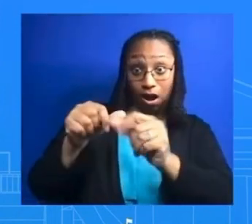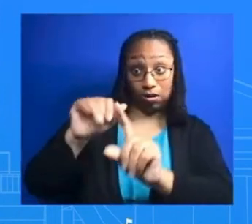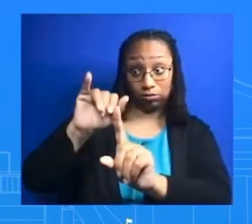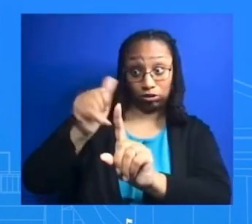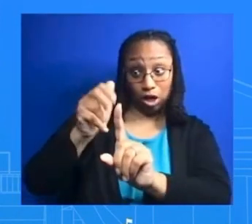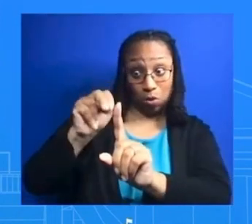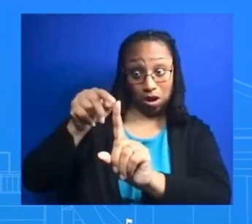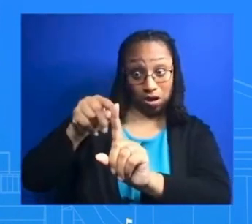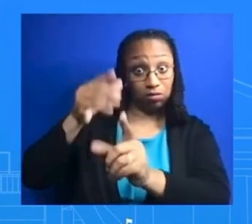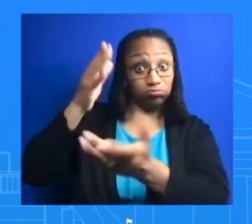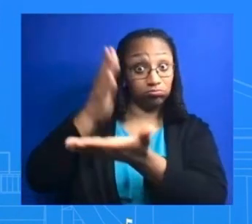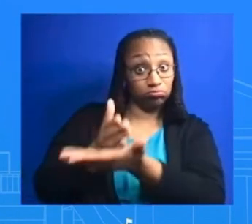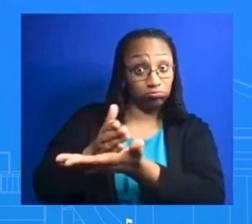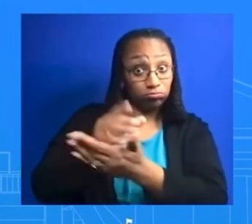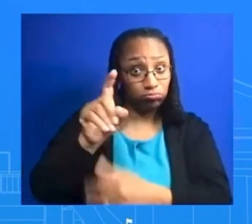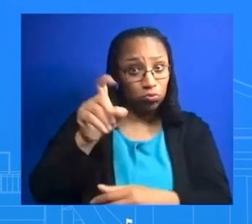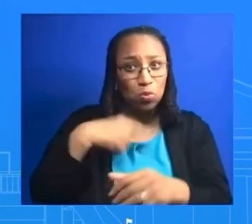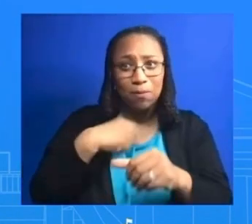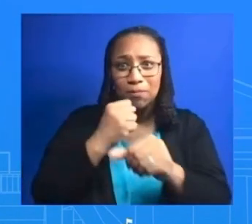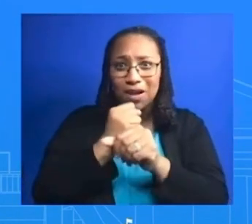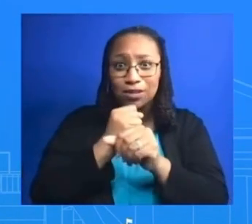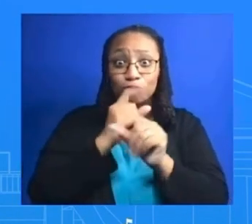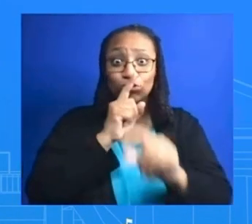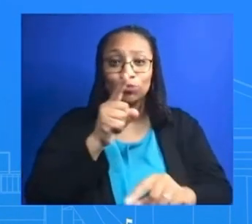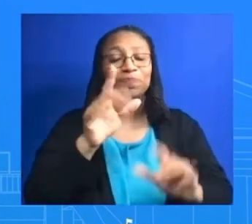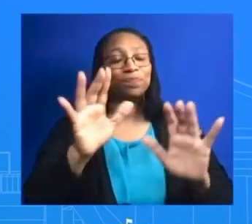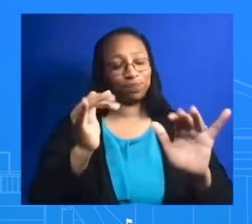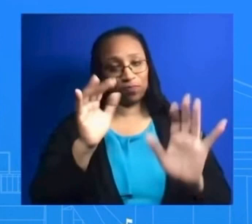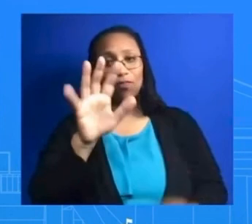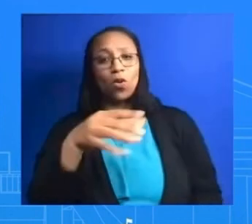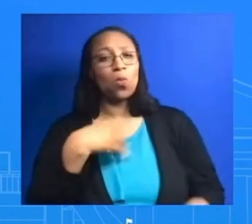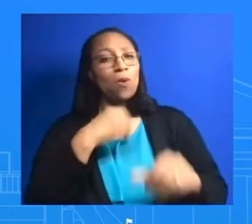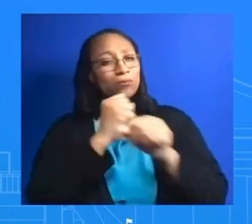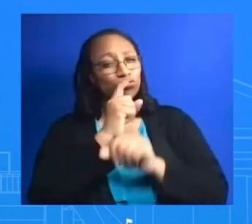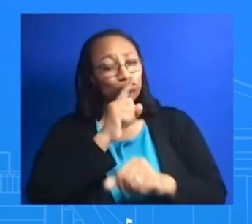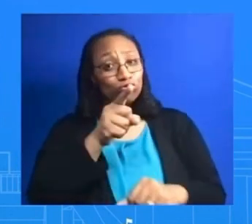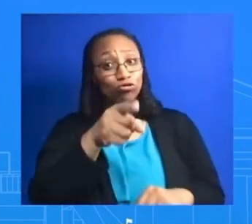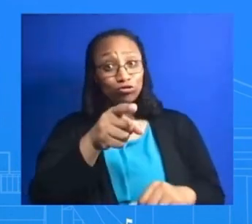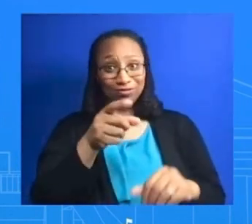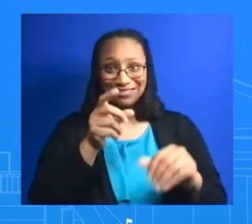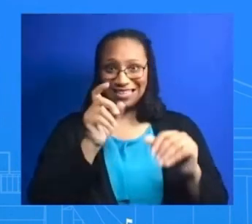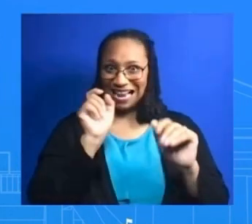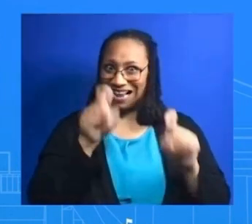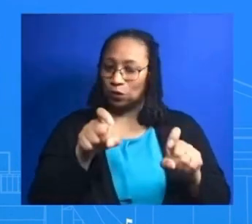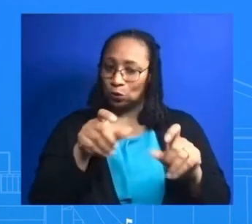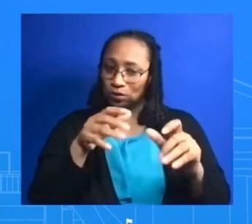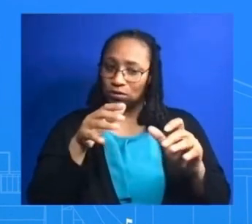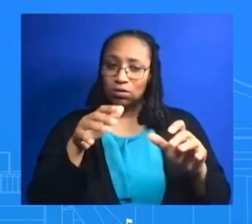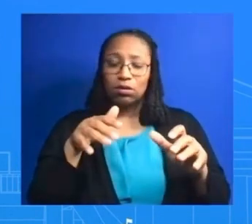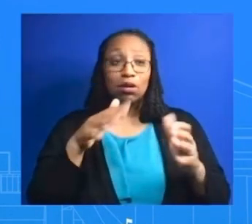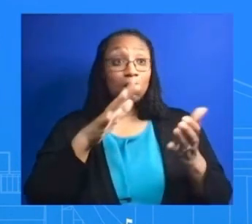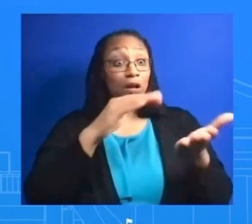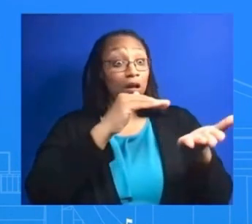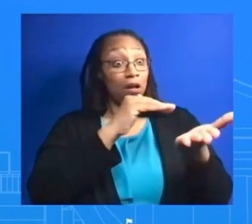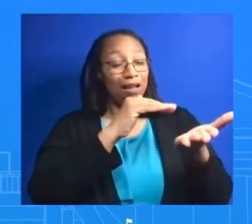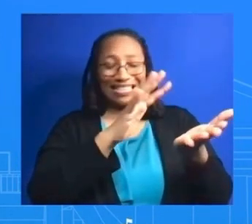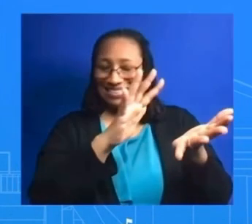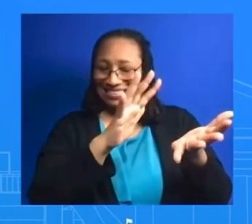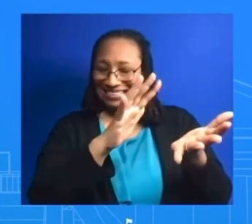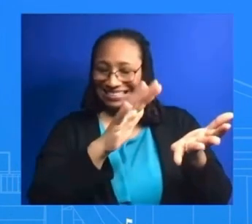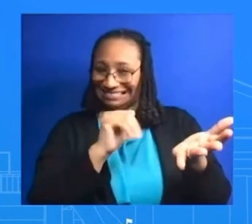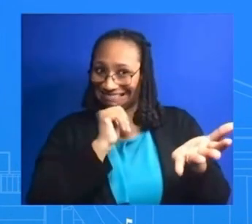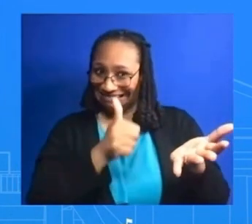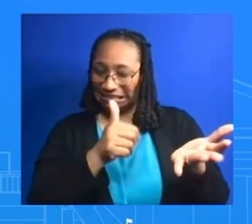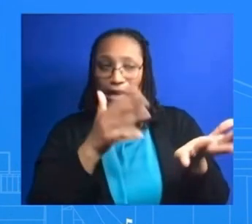had that obligation to start making payments, because, of course, that discharge relief could mean that their payments would go down when they had to start making payments again. Okay, go ahead,